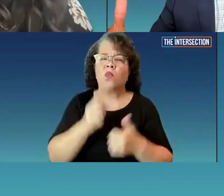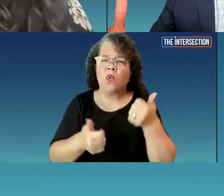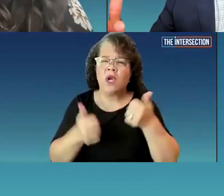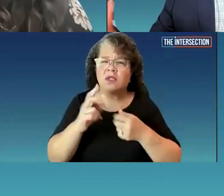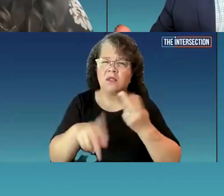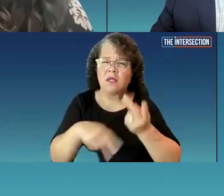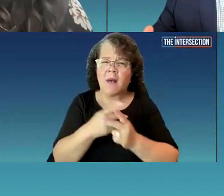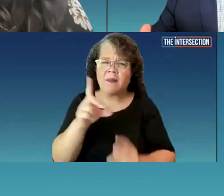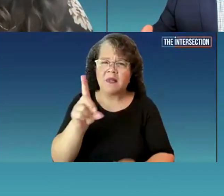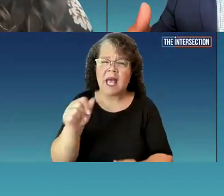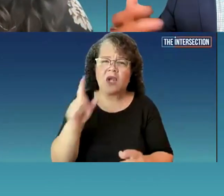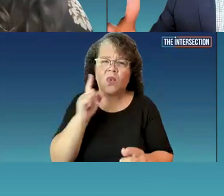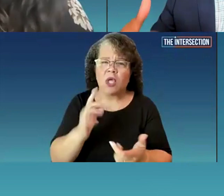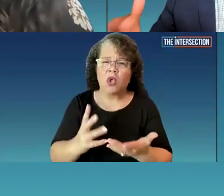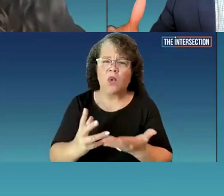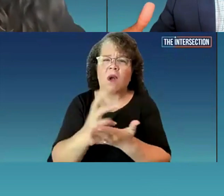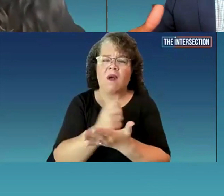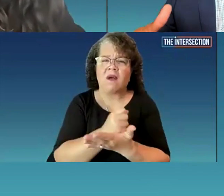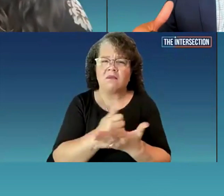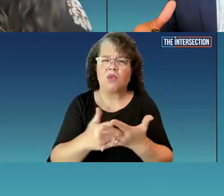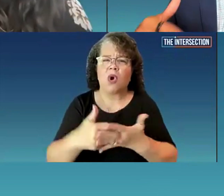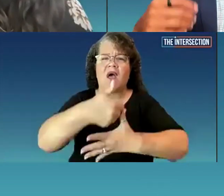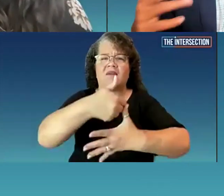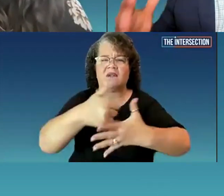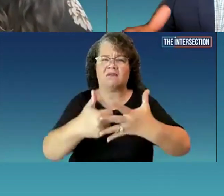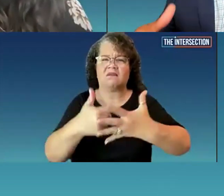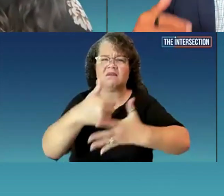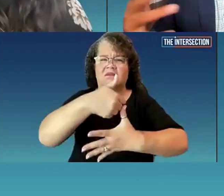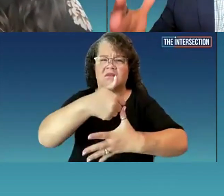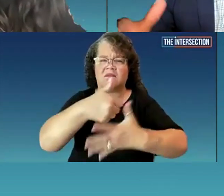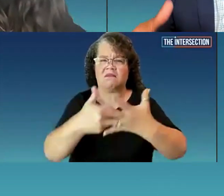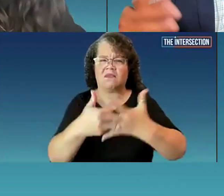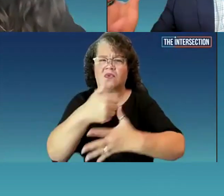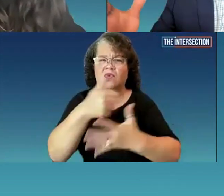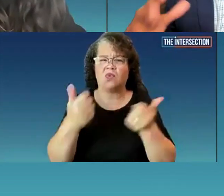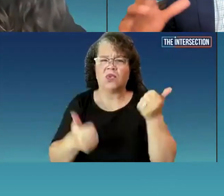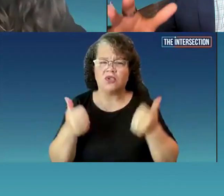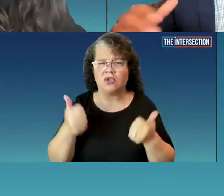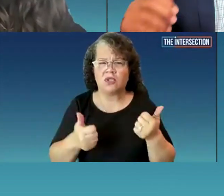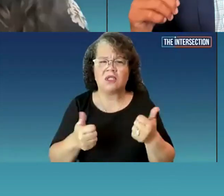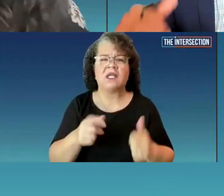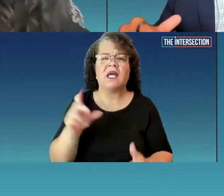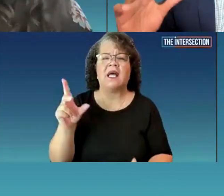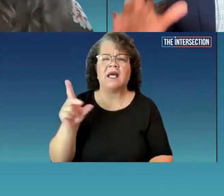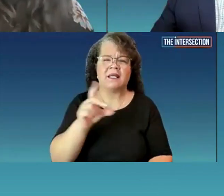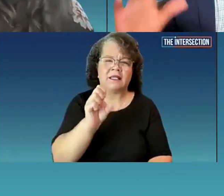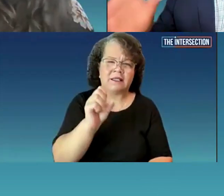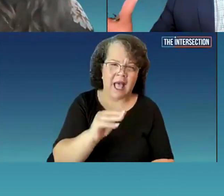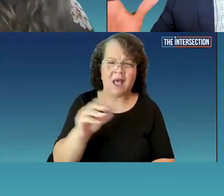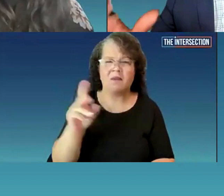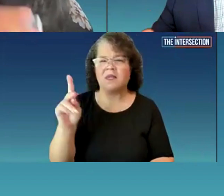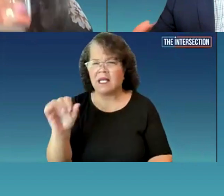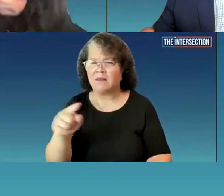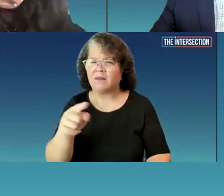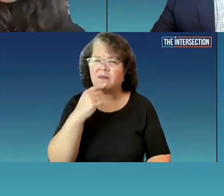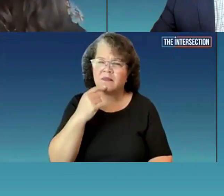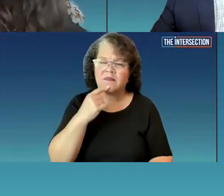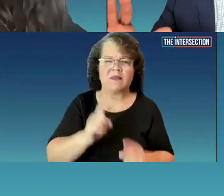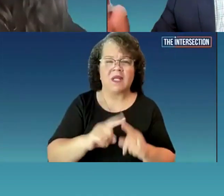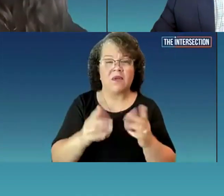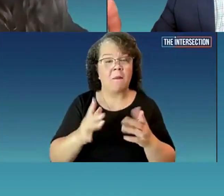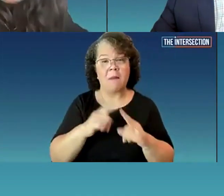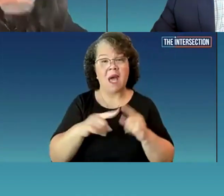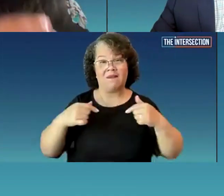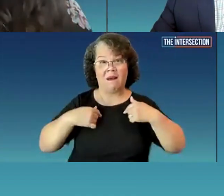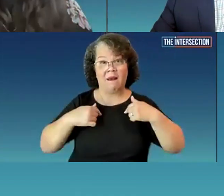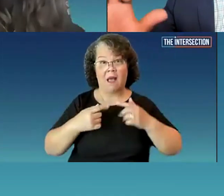prioritize collecting? I heard you lay out a few things, Dawn. Kimberly, I know you said a few other things, Sam as well. So like, if I'm just getting started today and I